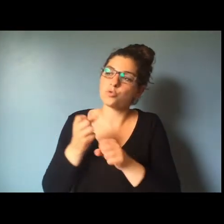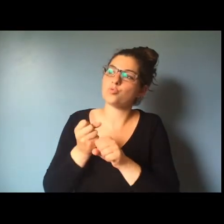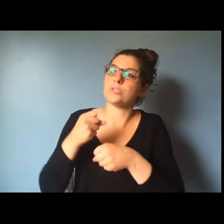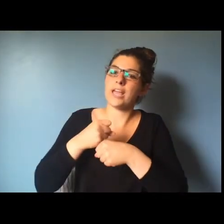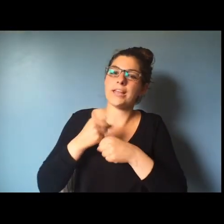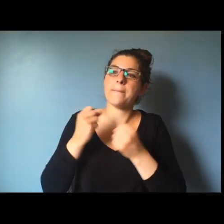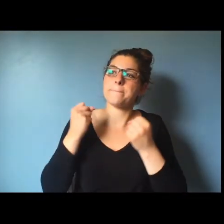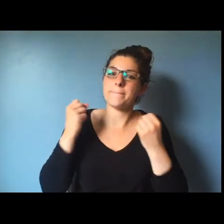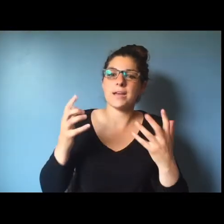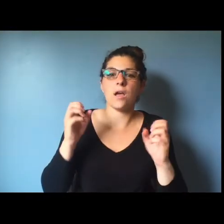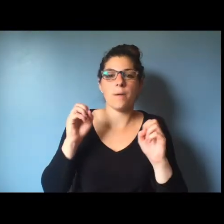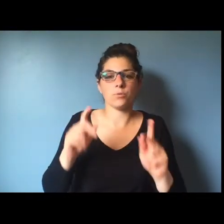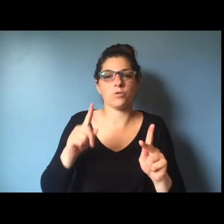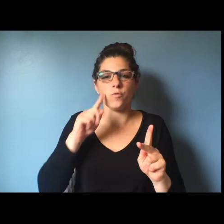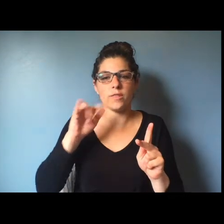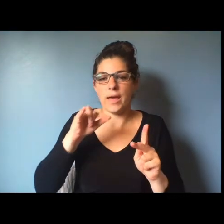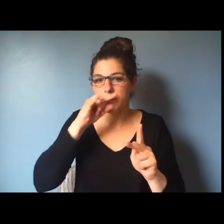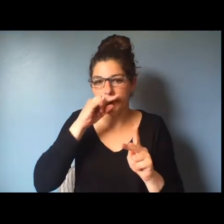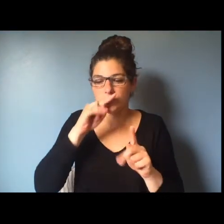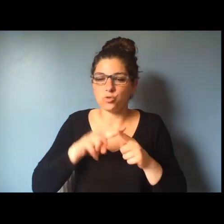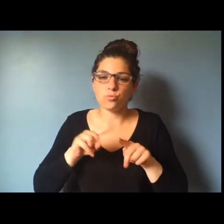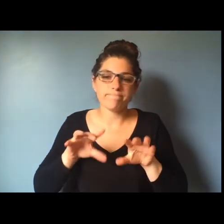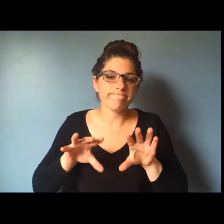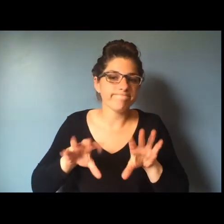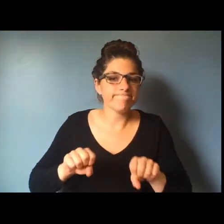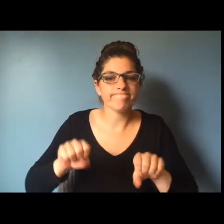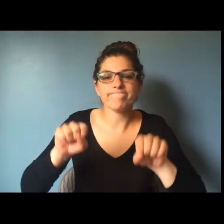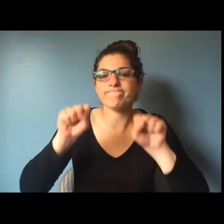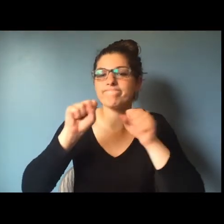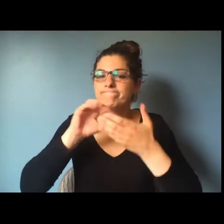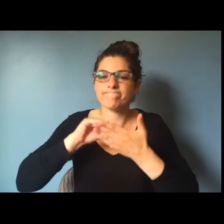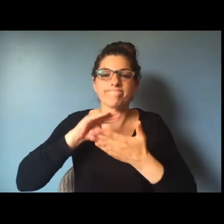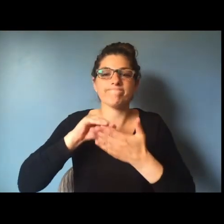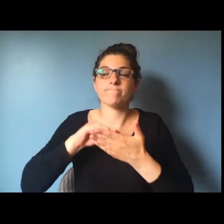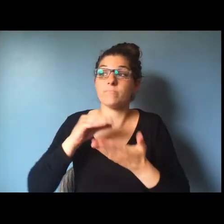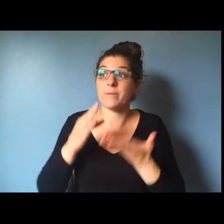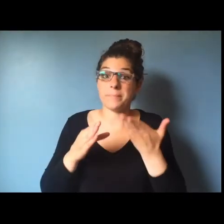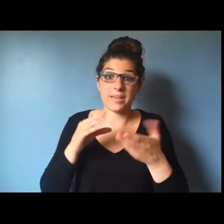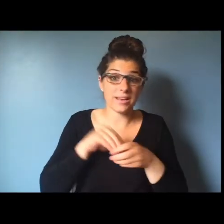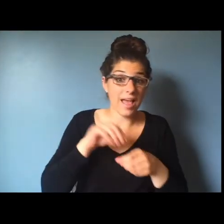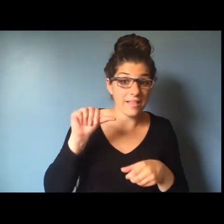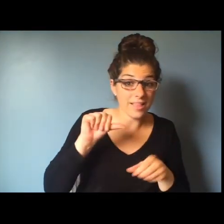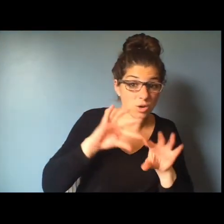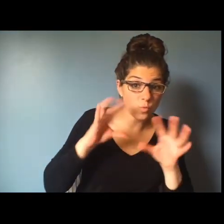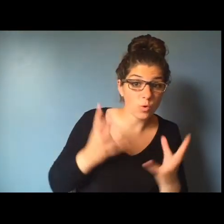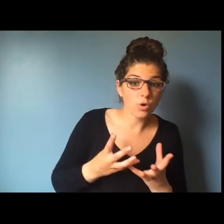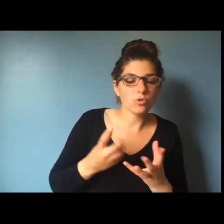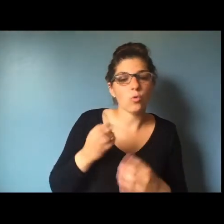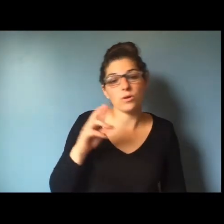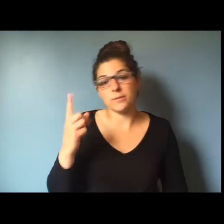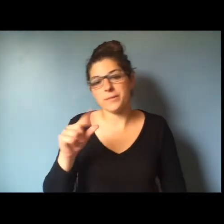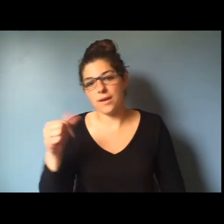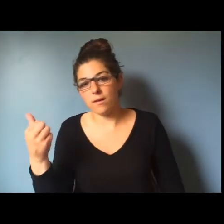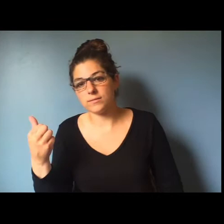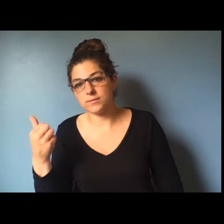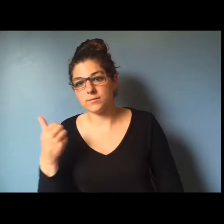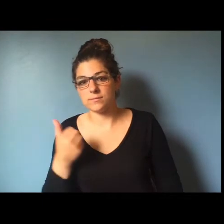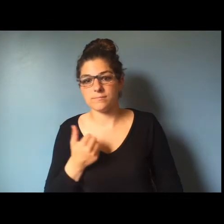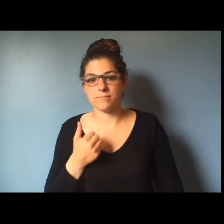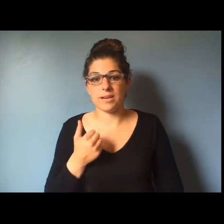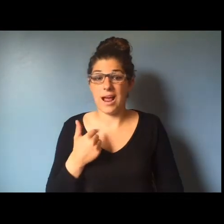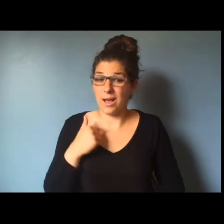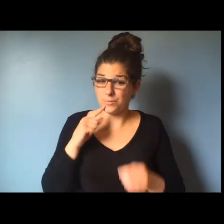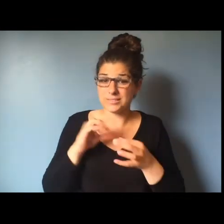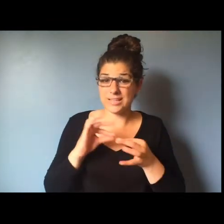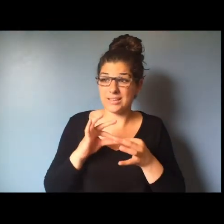many opportunities for that child as possible, whether that be in the athletics world or something else. And I would